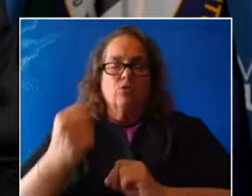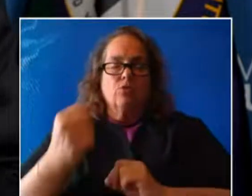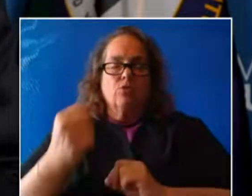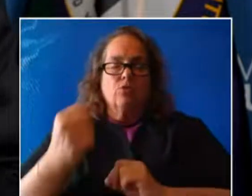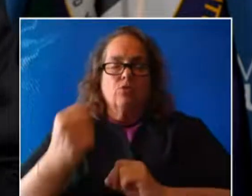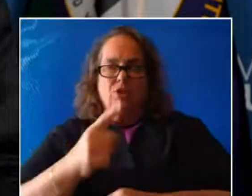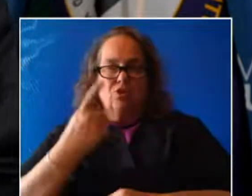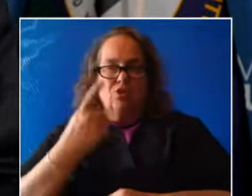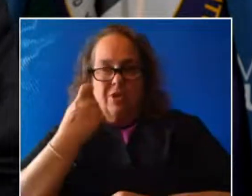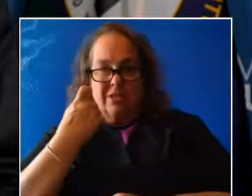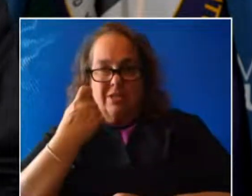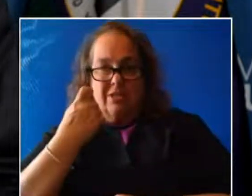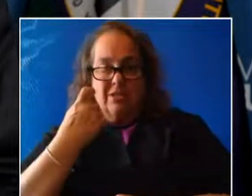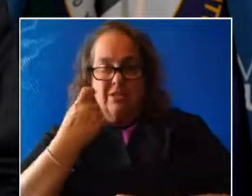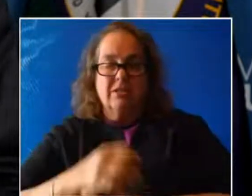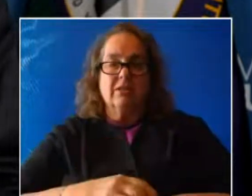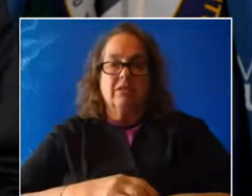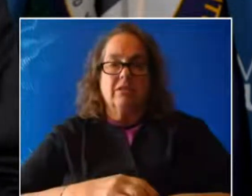Certainly the